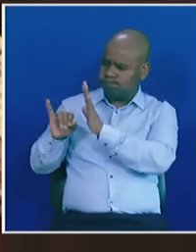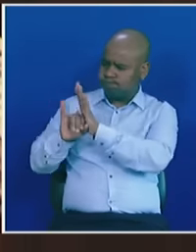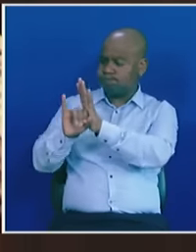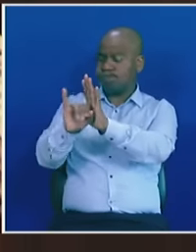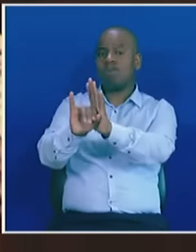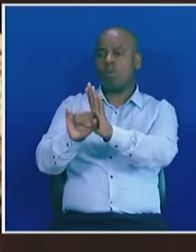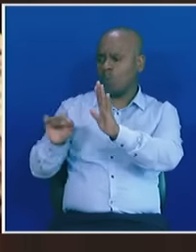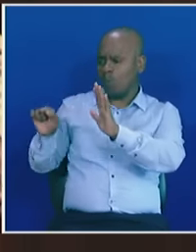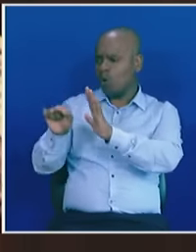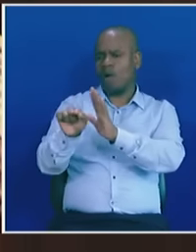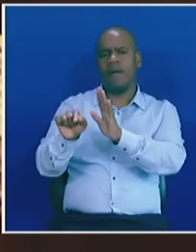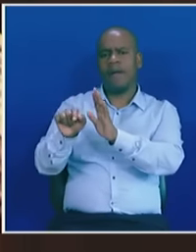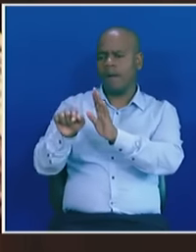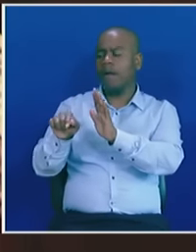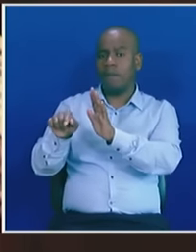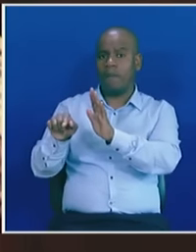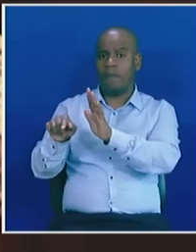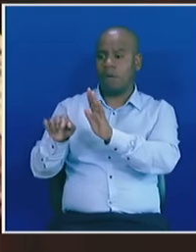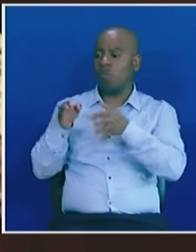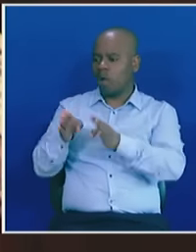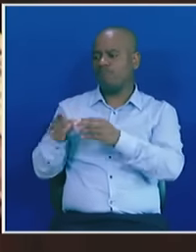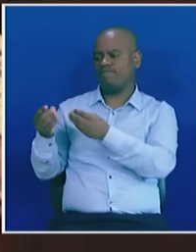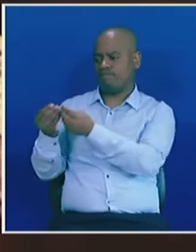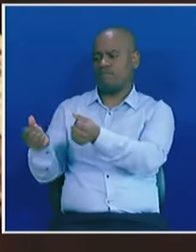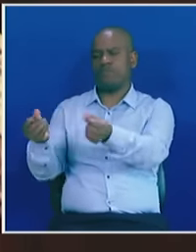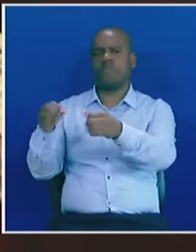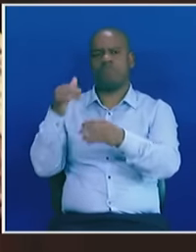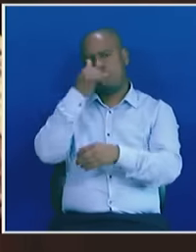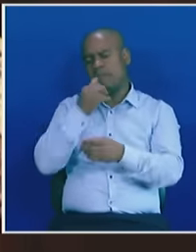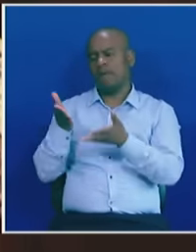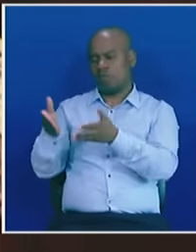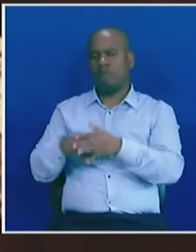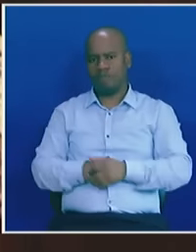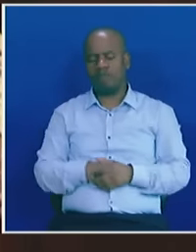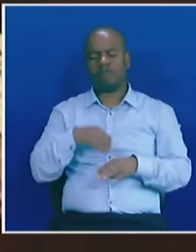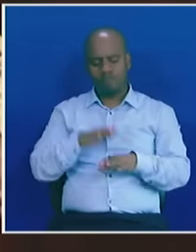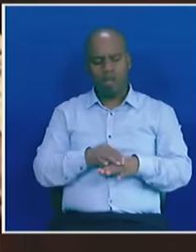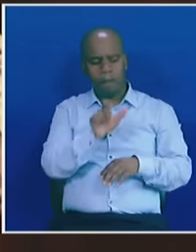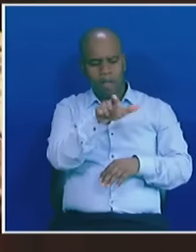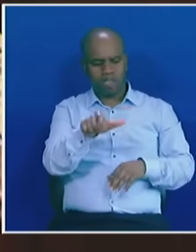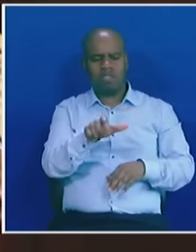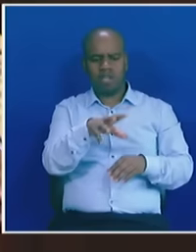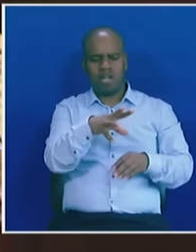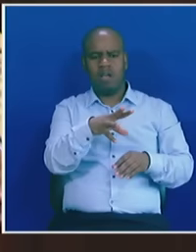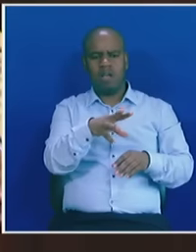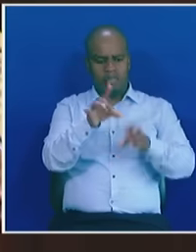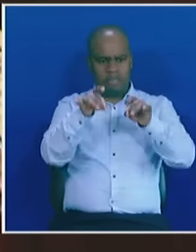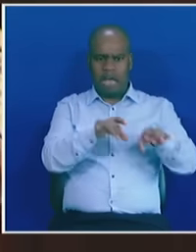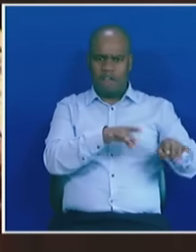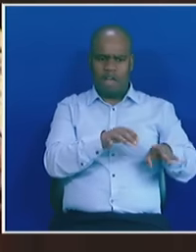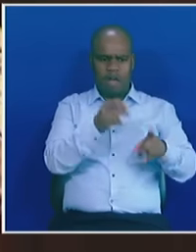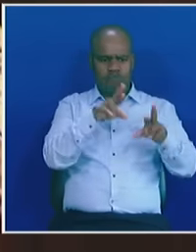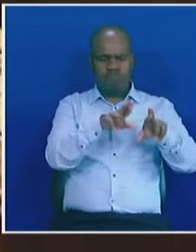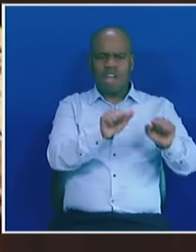with these heinous crimes. As part of government's commitment to support victims of sexual violence,